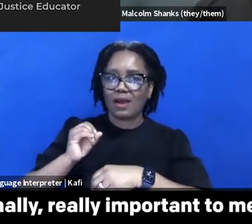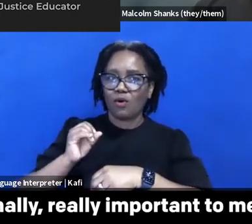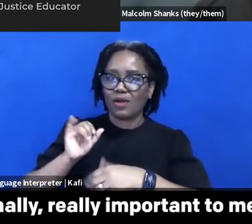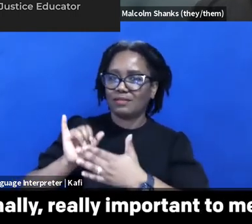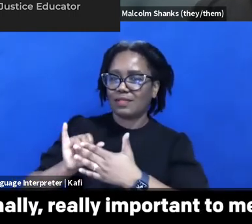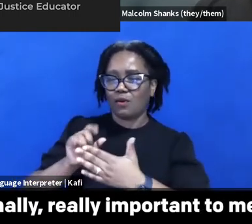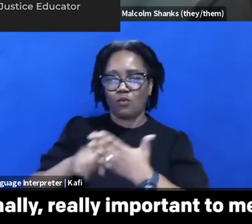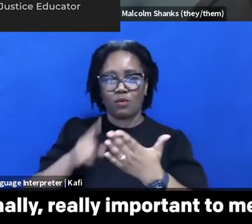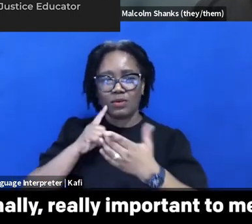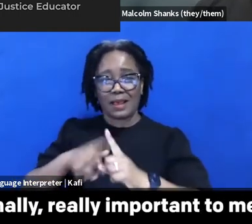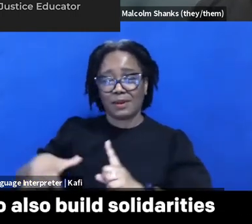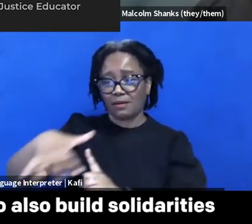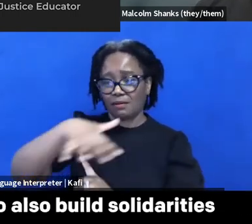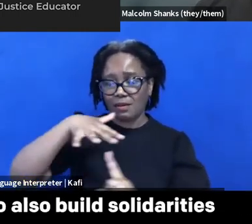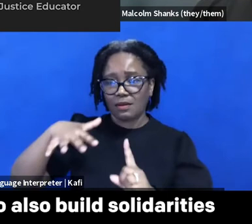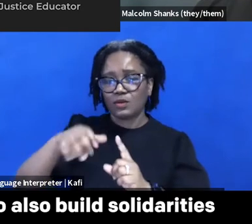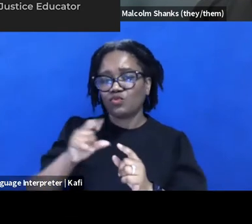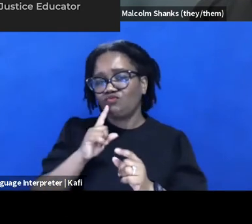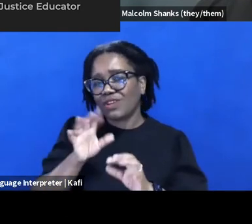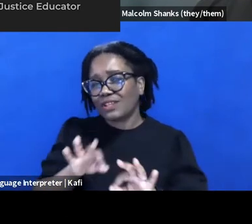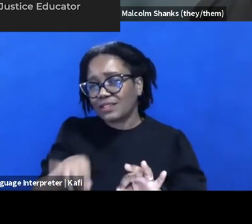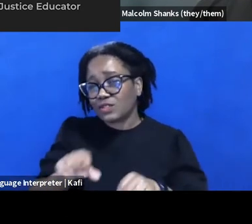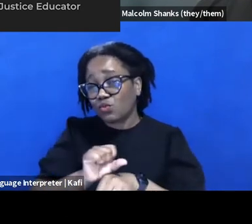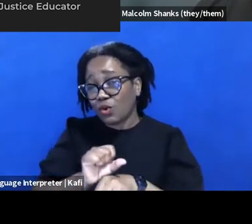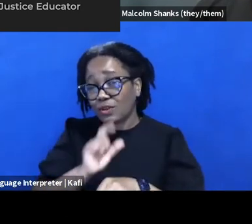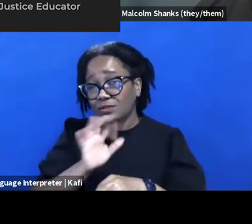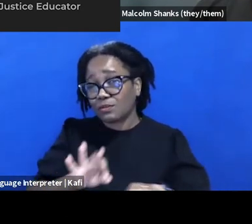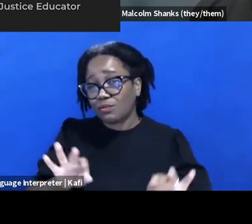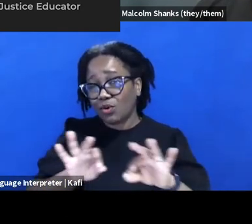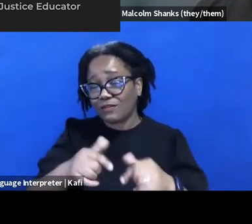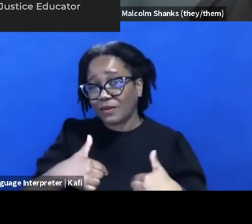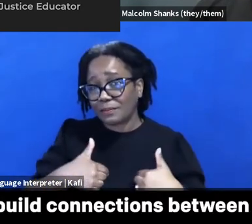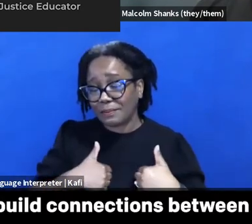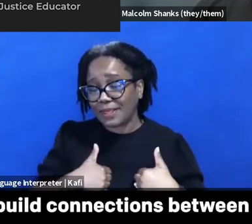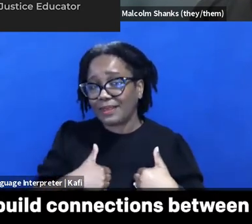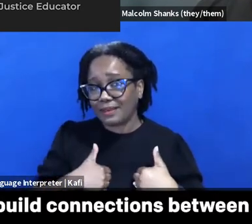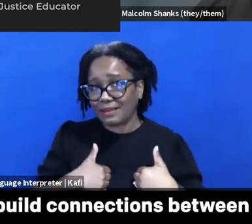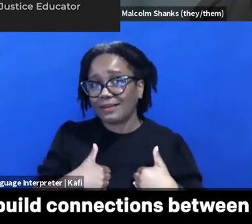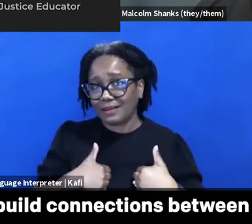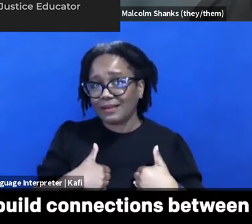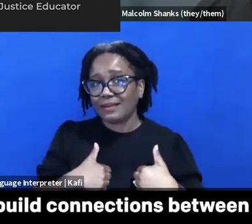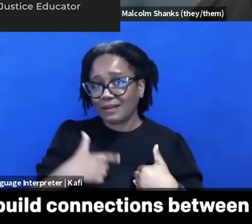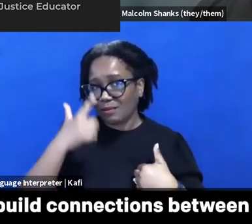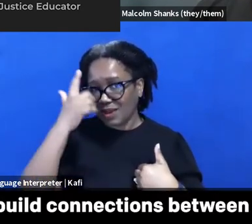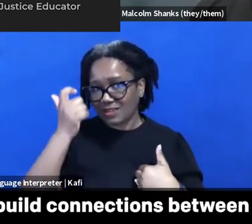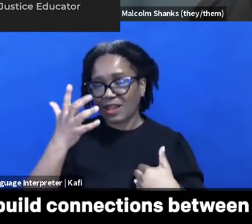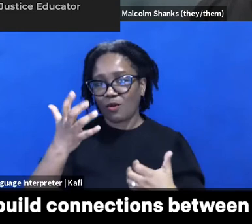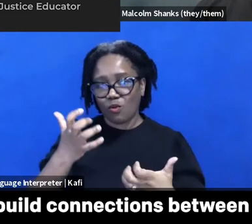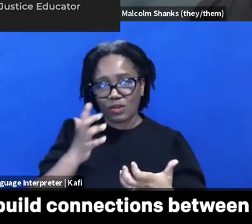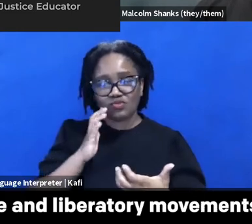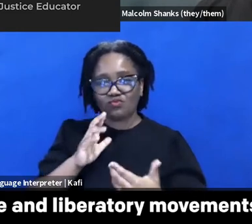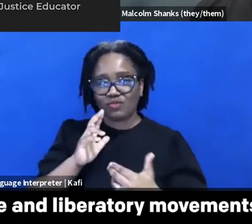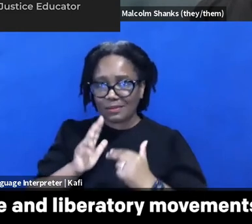really important, personally really important to me to sort of build solidarities and build